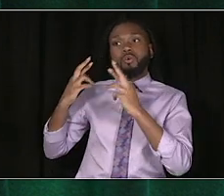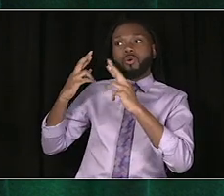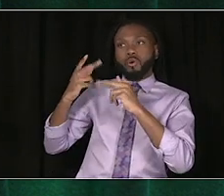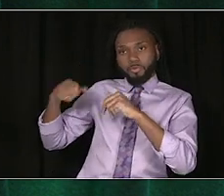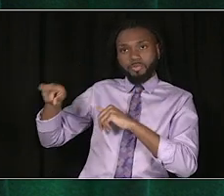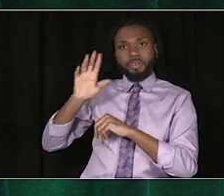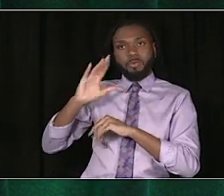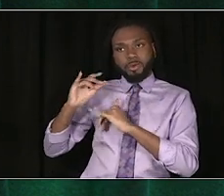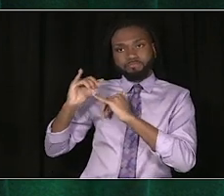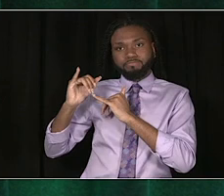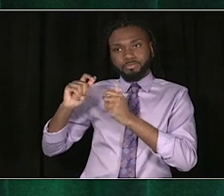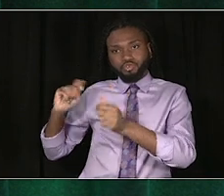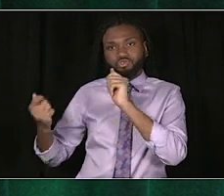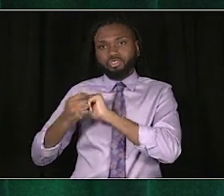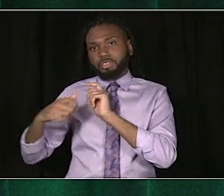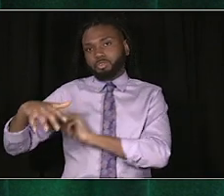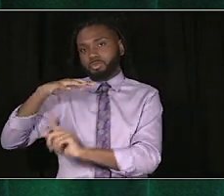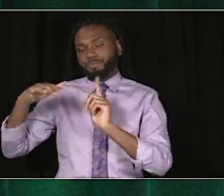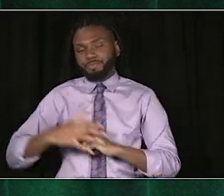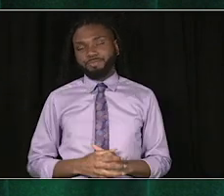it will actually change the ecosystem.